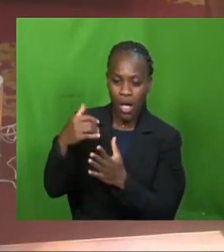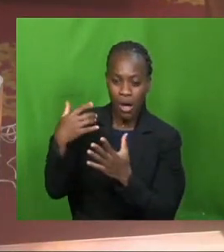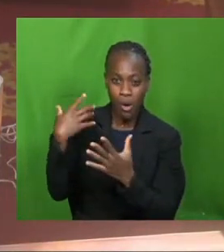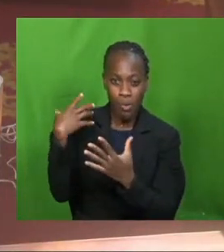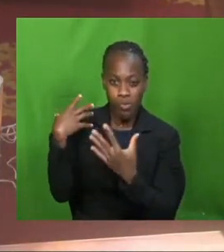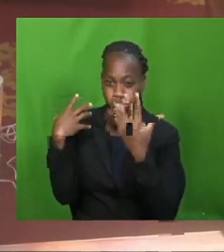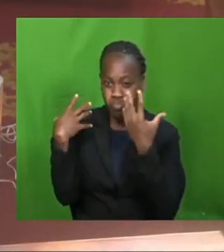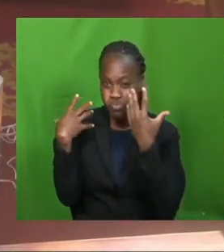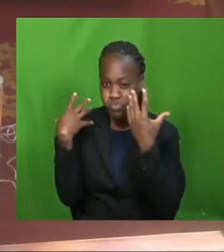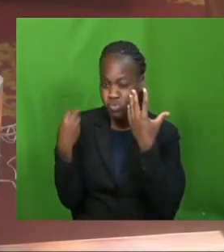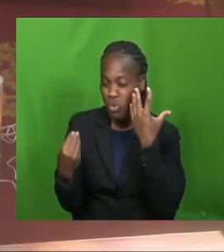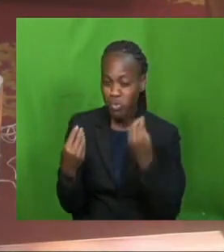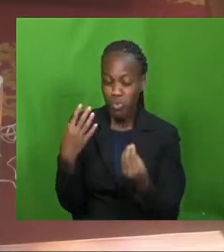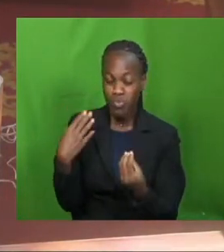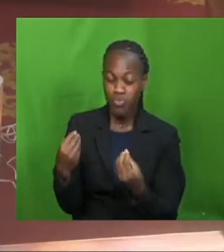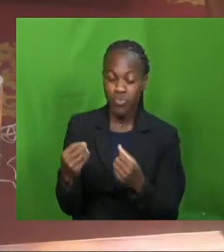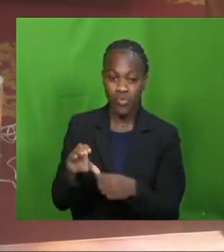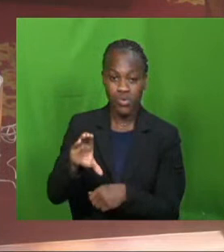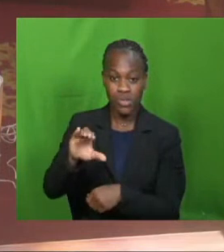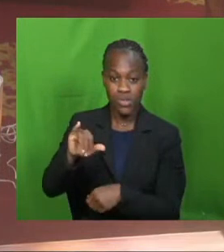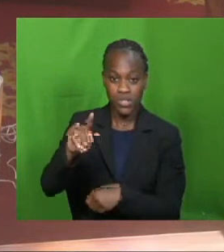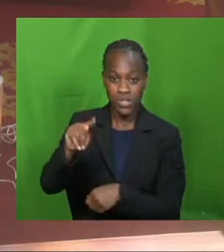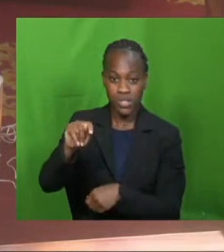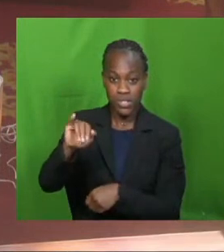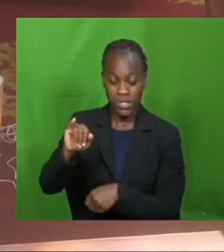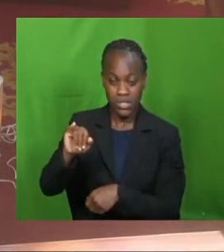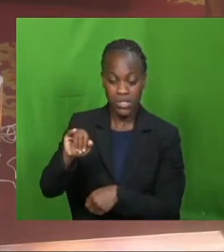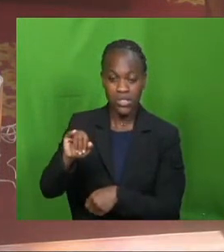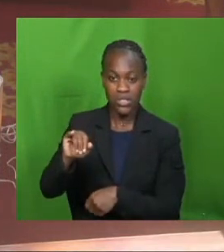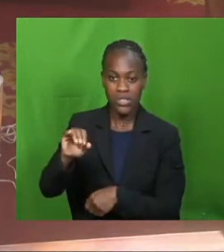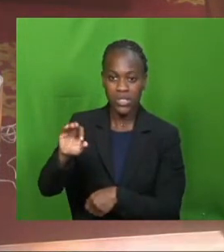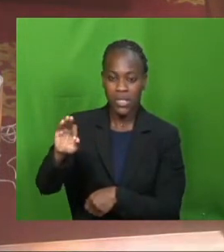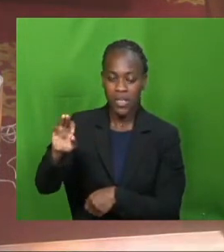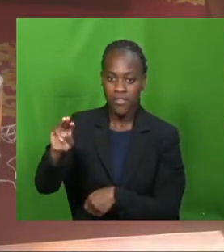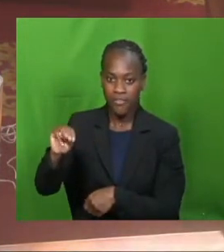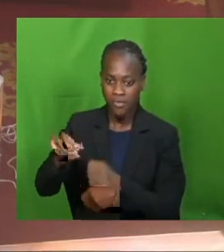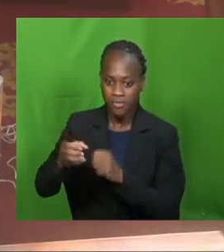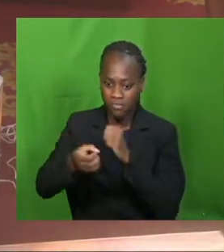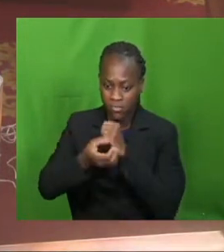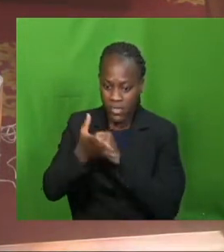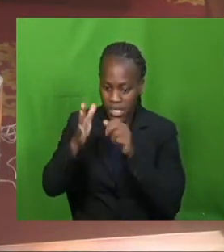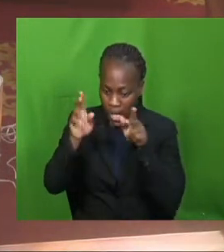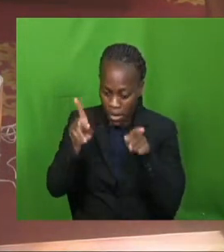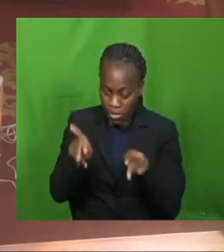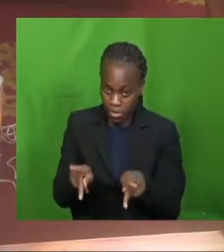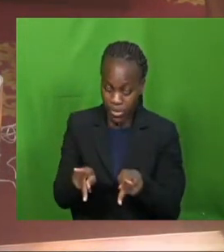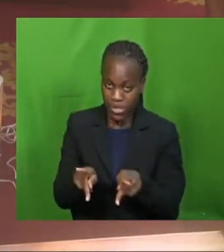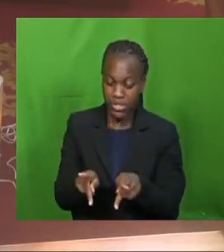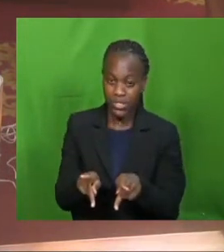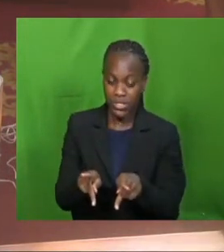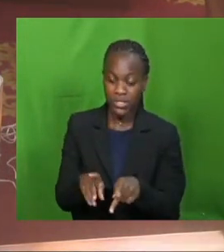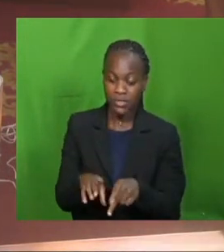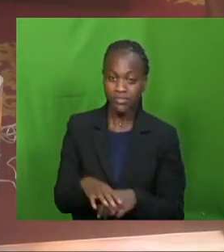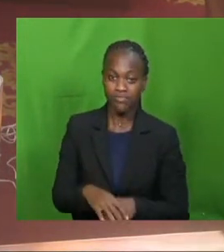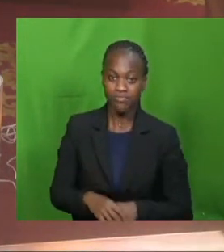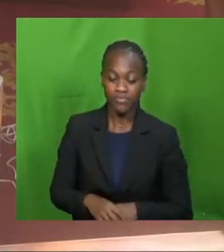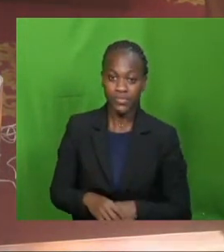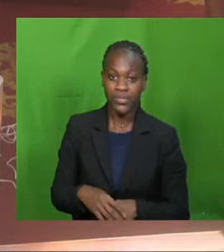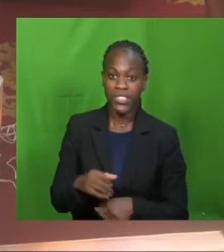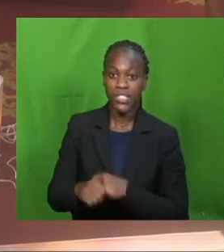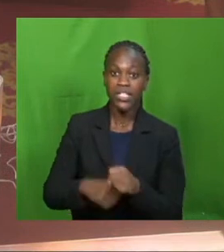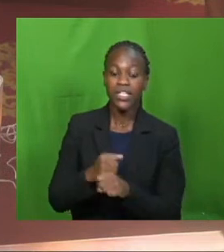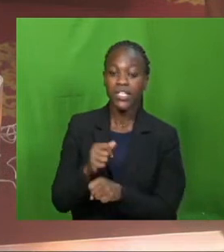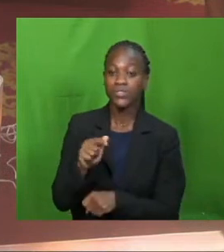journalists on the 11th of May 2021. Mr. Speaker, I must state that even though the National Media Commission has started